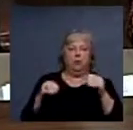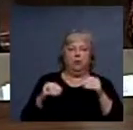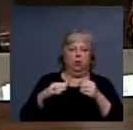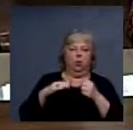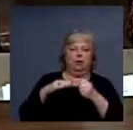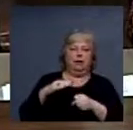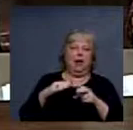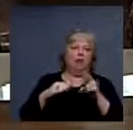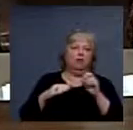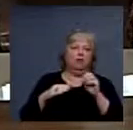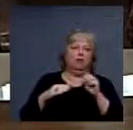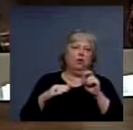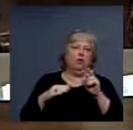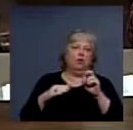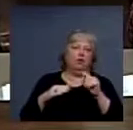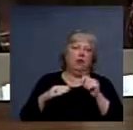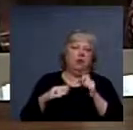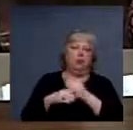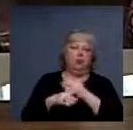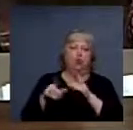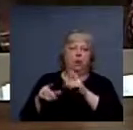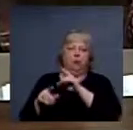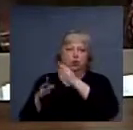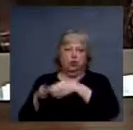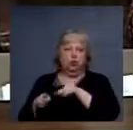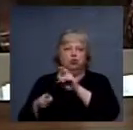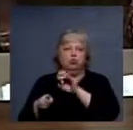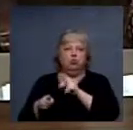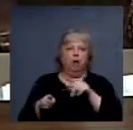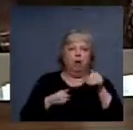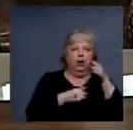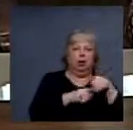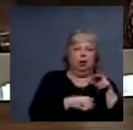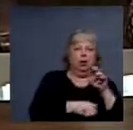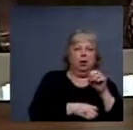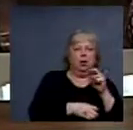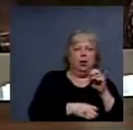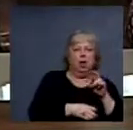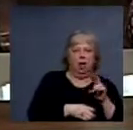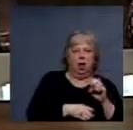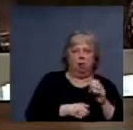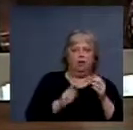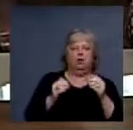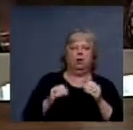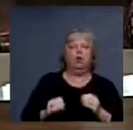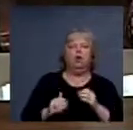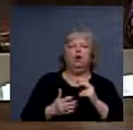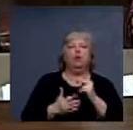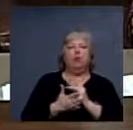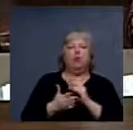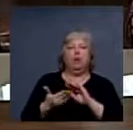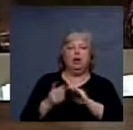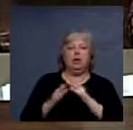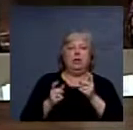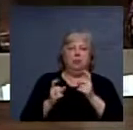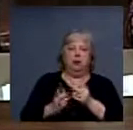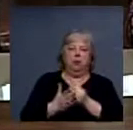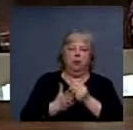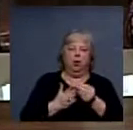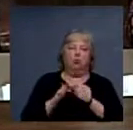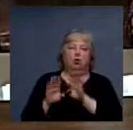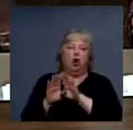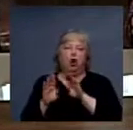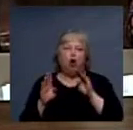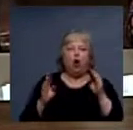Road between Rock and Commerce Streets. An ordinance to dispense with the requirement of competitive bidding and to authorize the city manager to purchase a curved